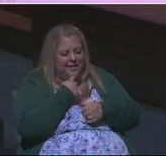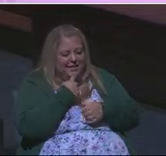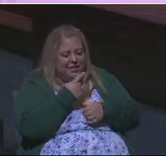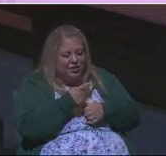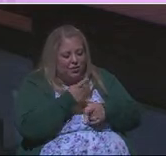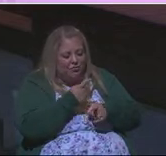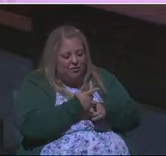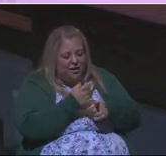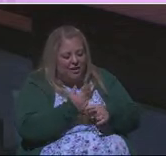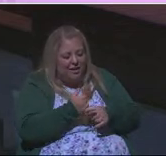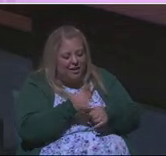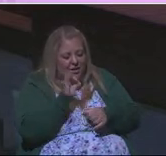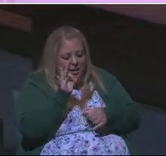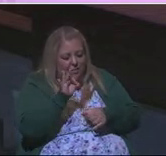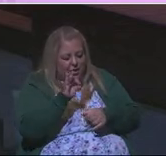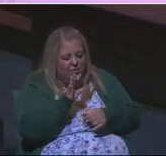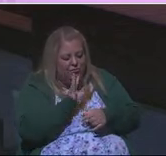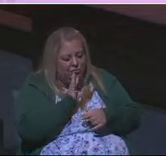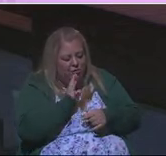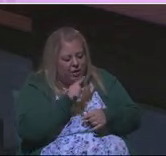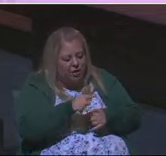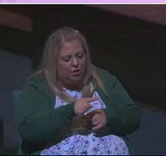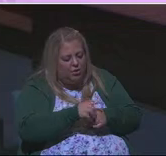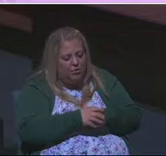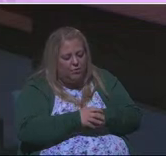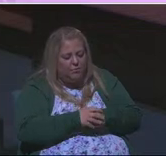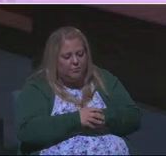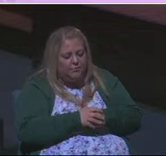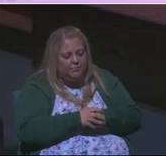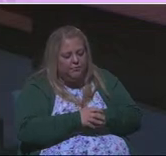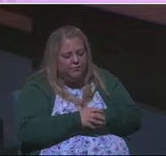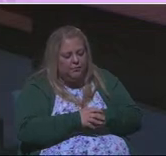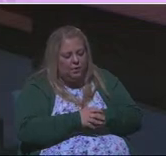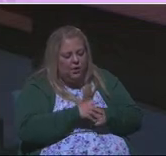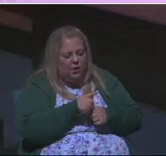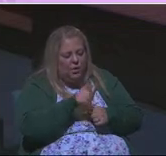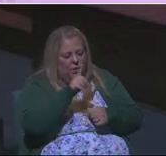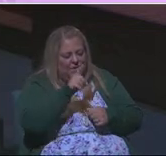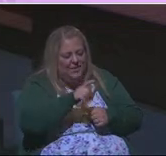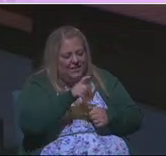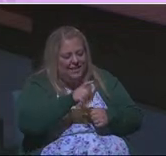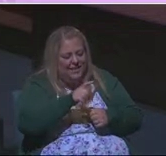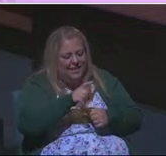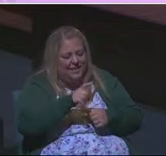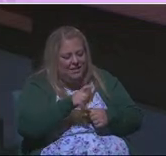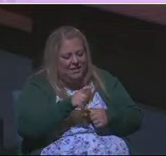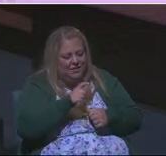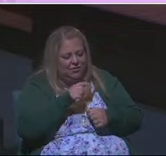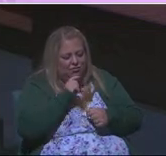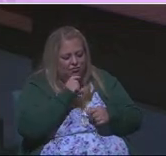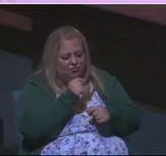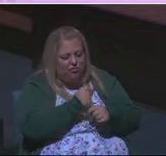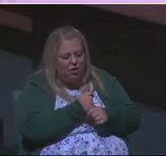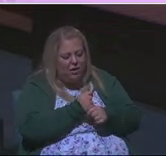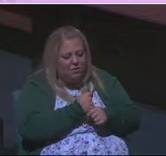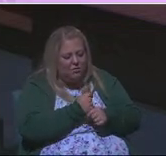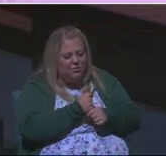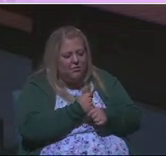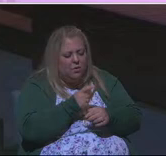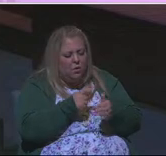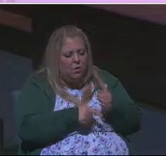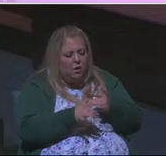you know that preacher's talking to you. You know you need to trust